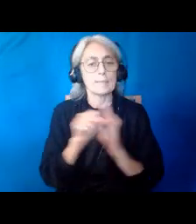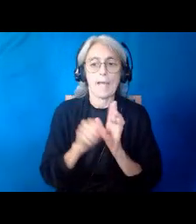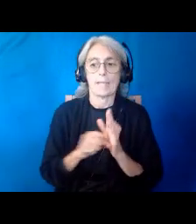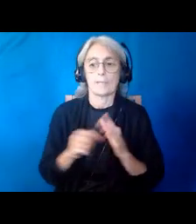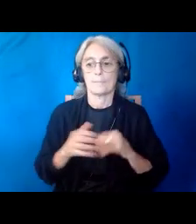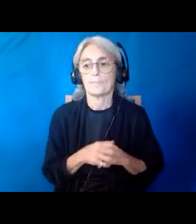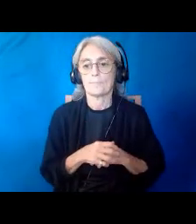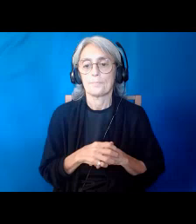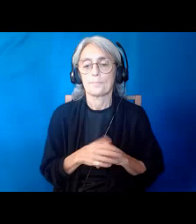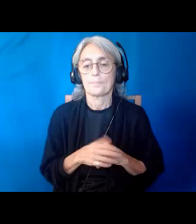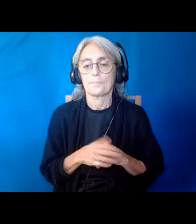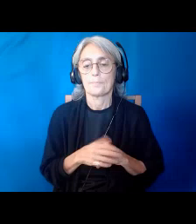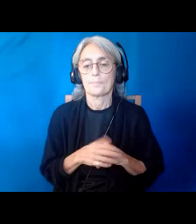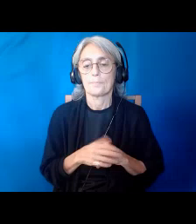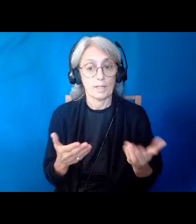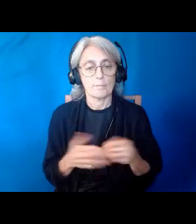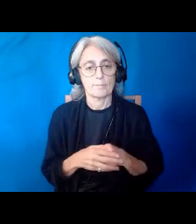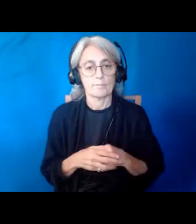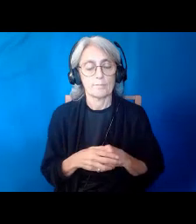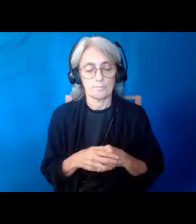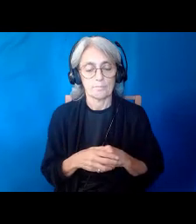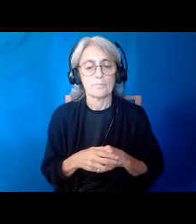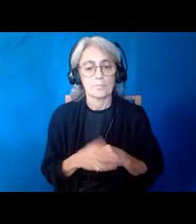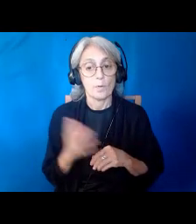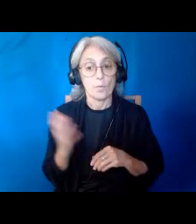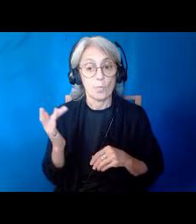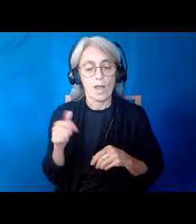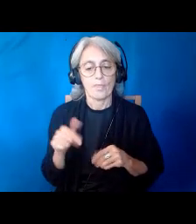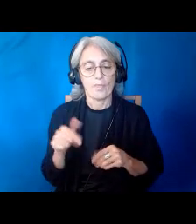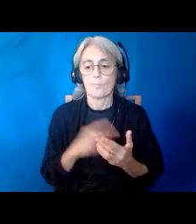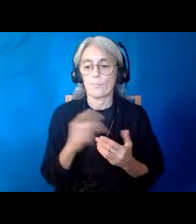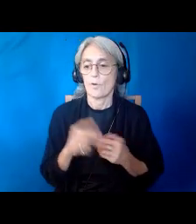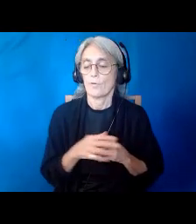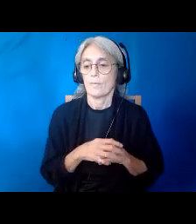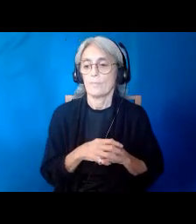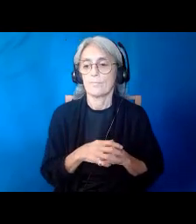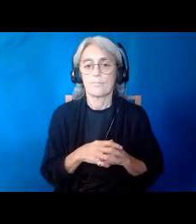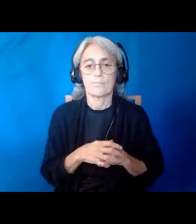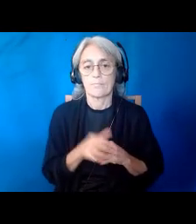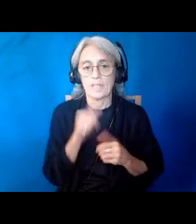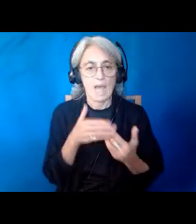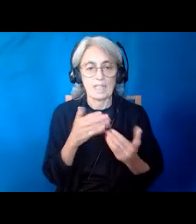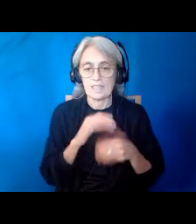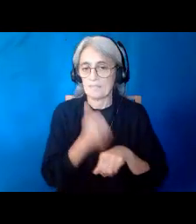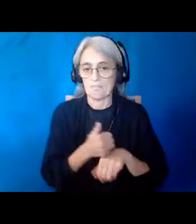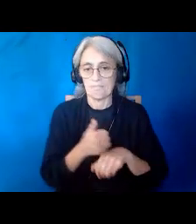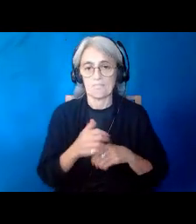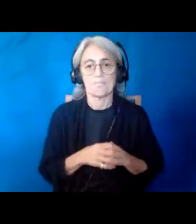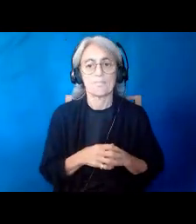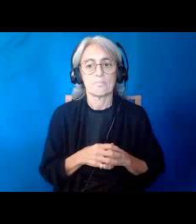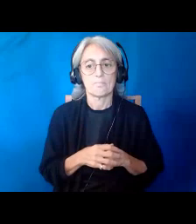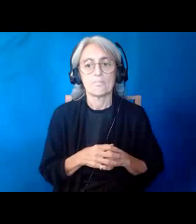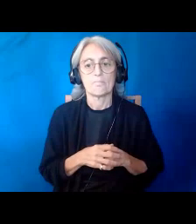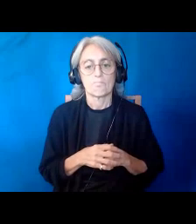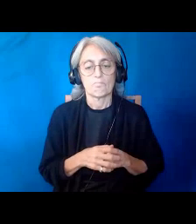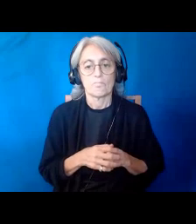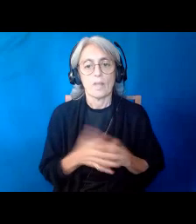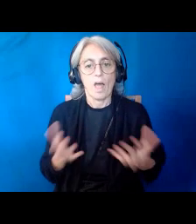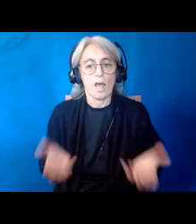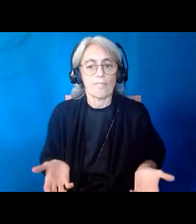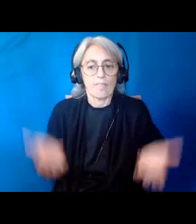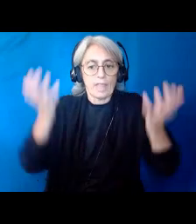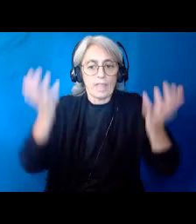that up. It's been mentioned before, but I also want to mention the fact that that program didn't happen with great ease. That program took a lot of lift and a lot